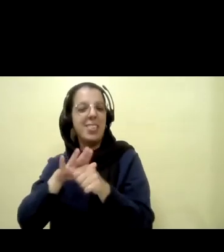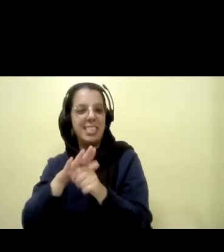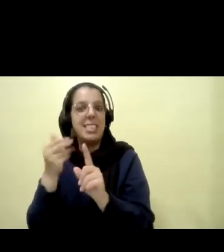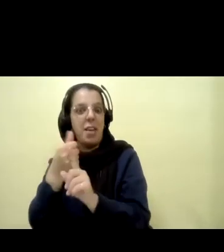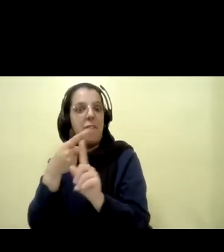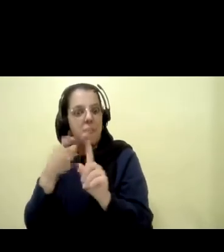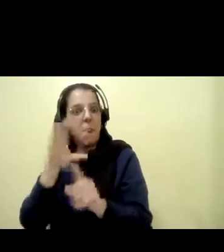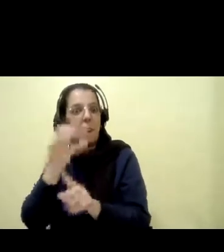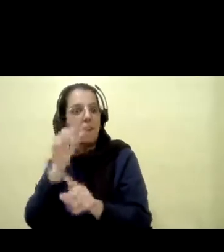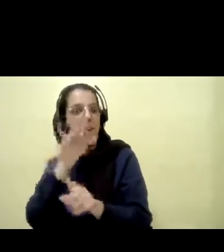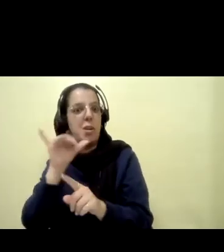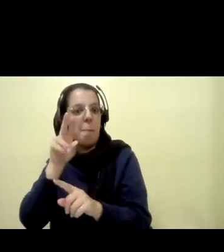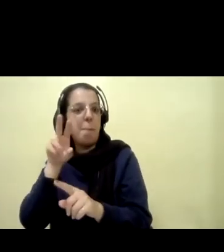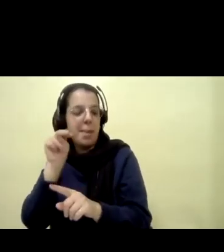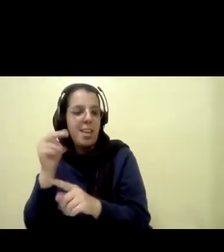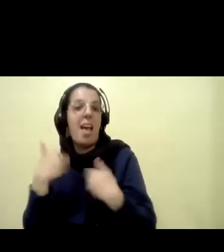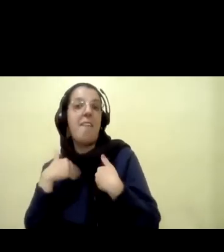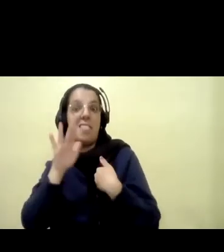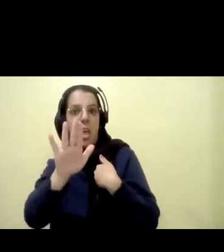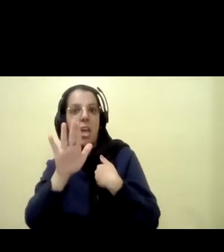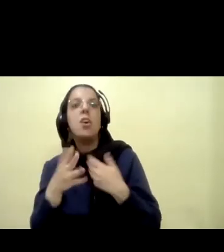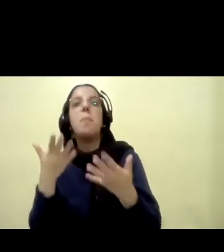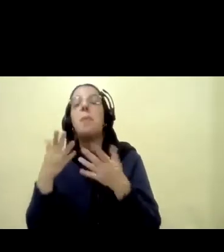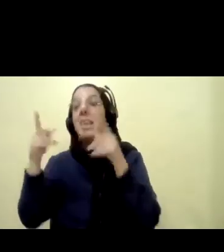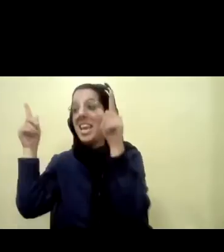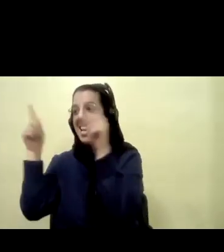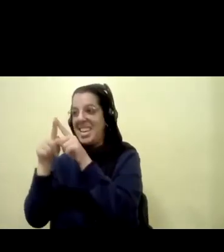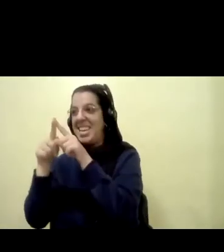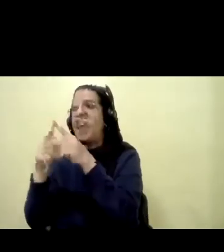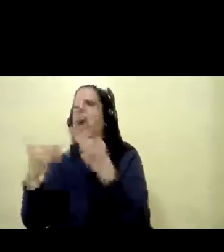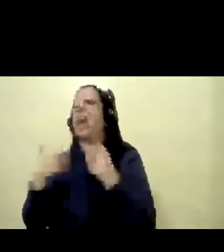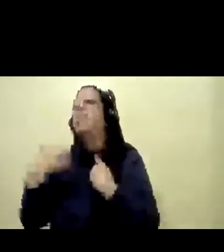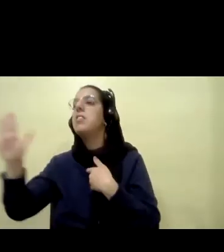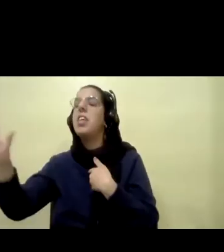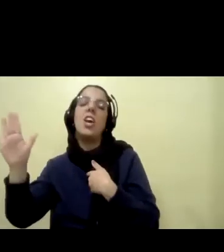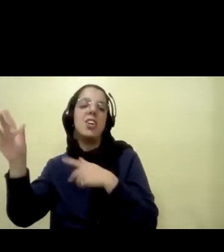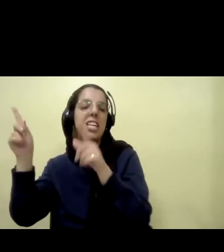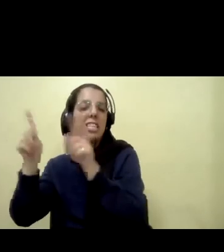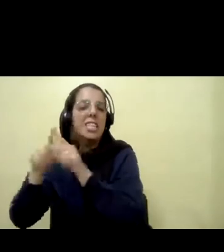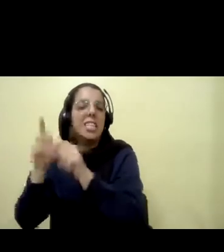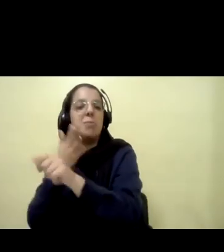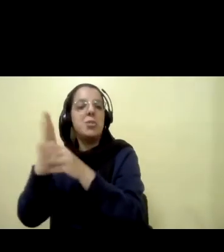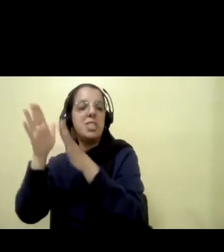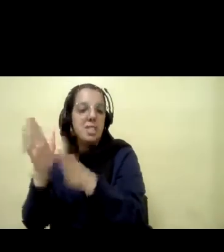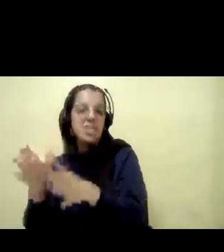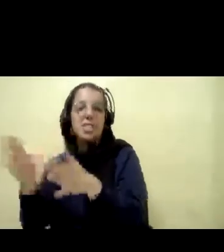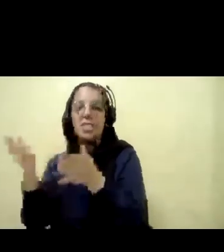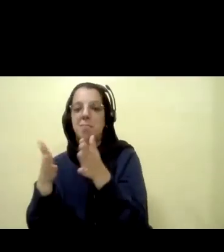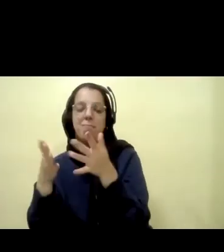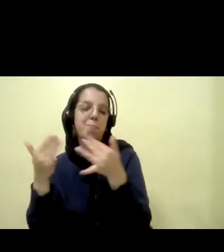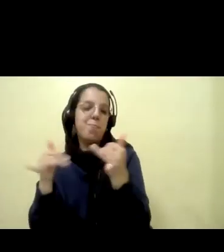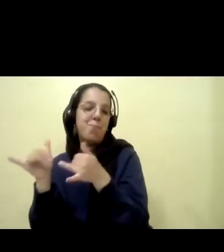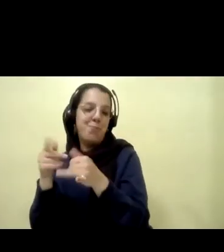And then, you know, in Little India, to have like the classical musicians there from India to be able to play in parks, etc.